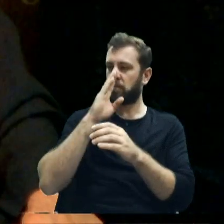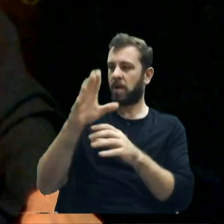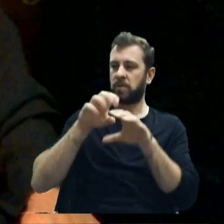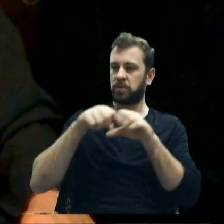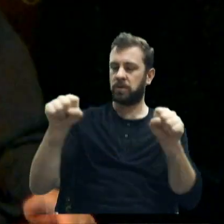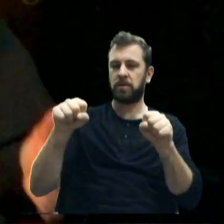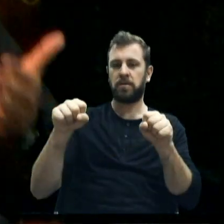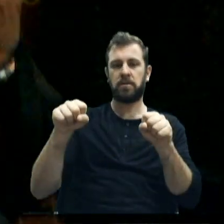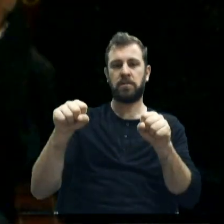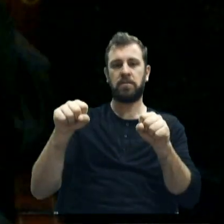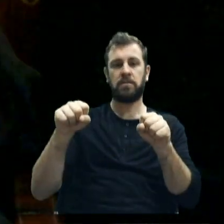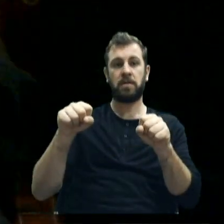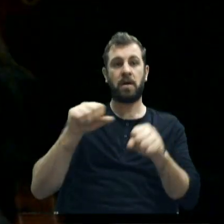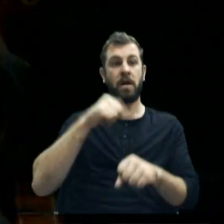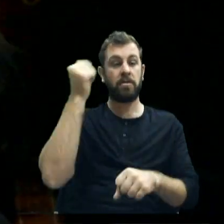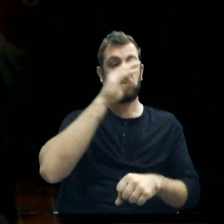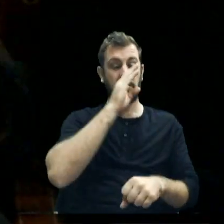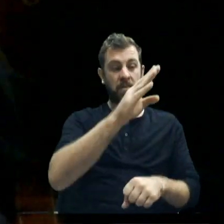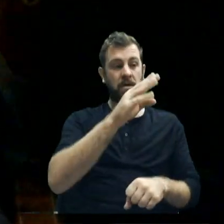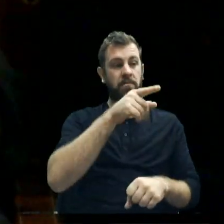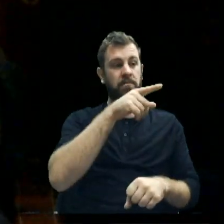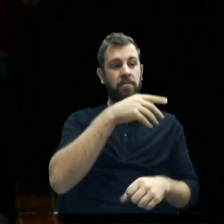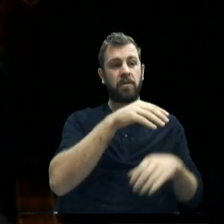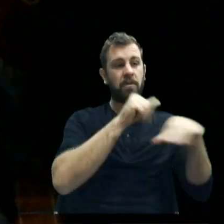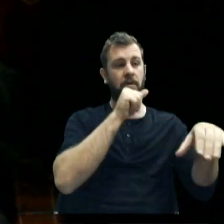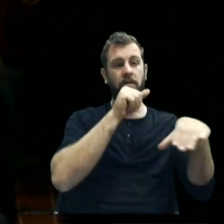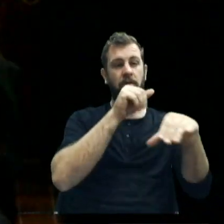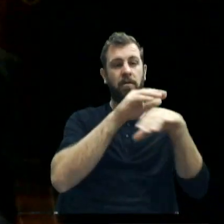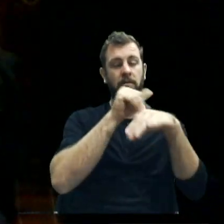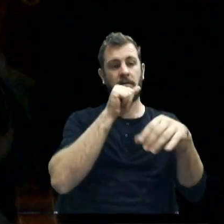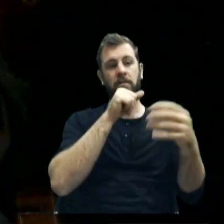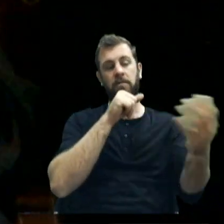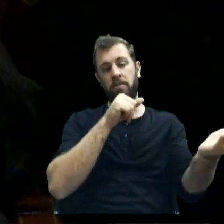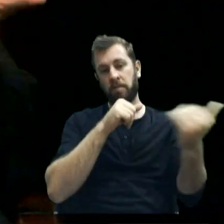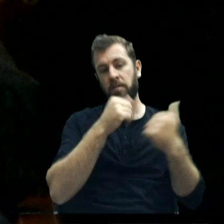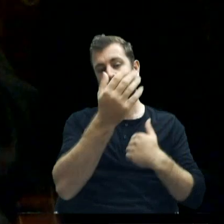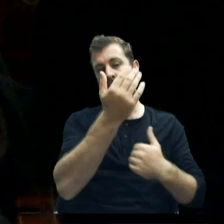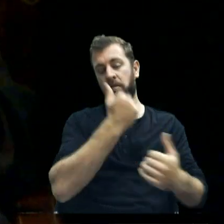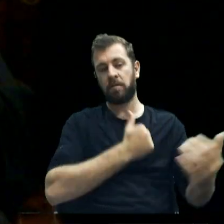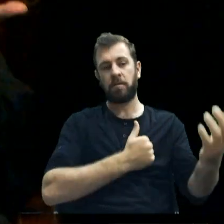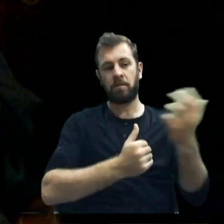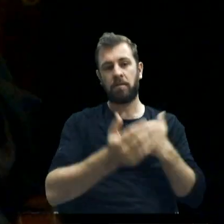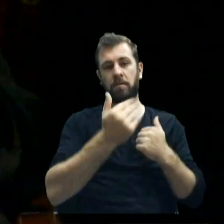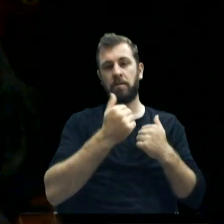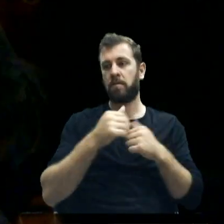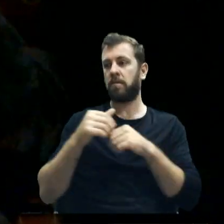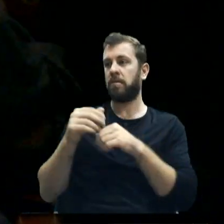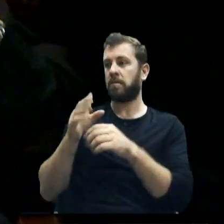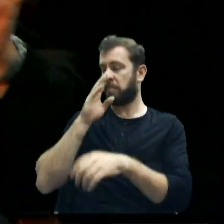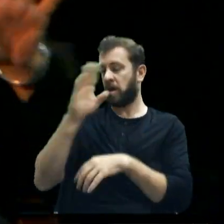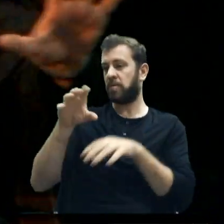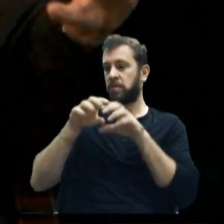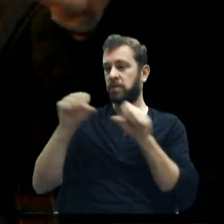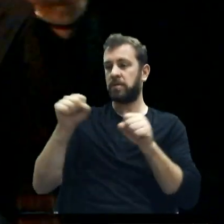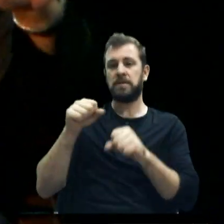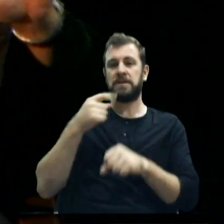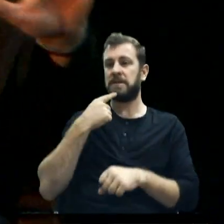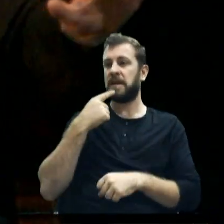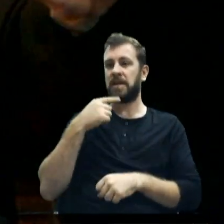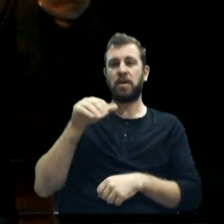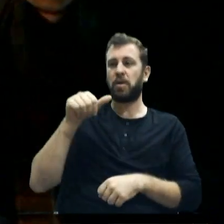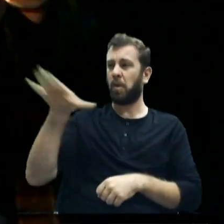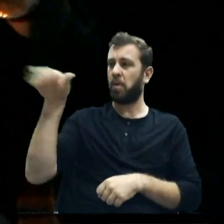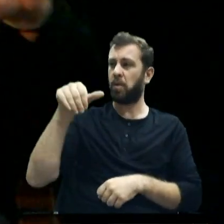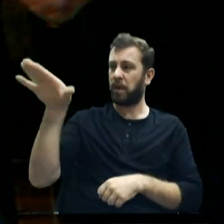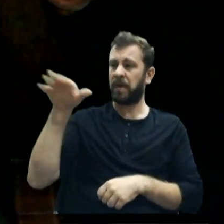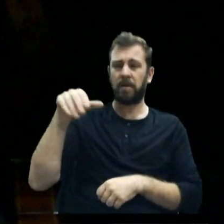that while other imams were calling their companions to come towards them, Imam Hussein is that imam that would tell them to go away from